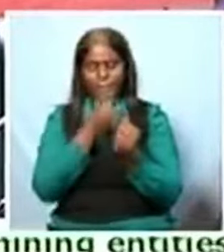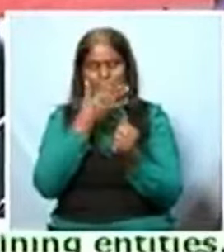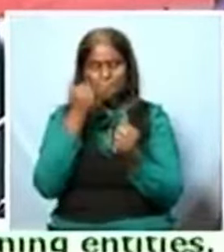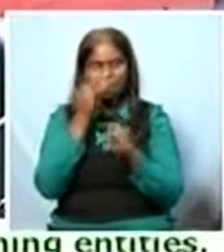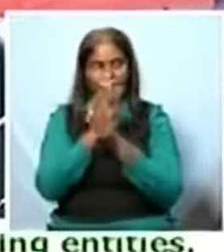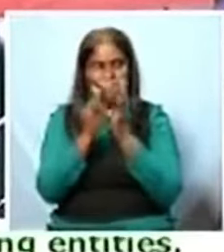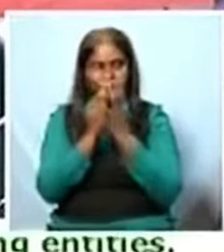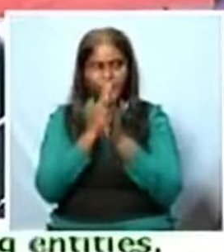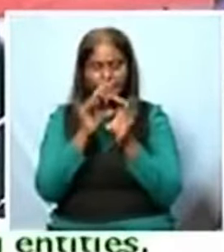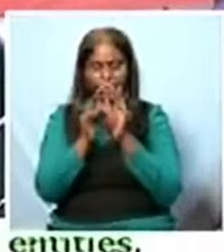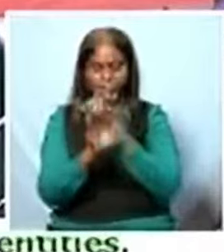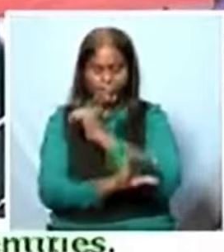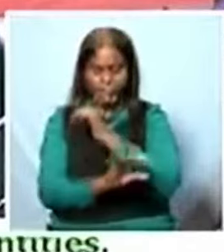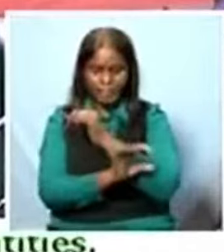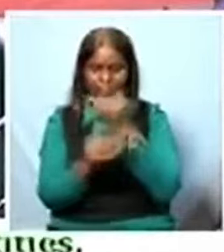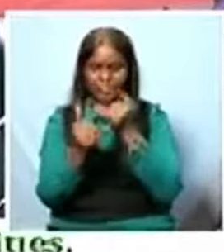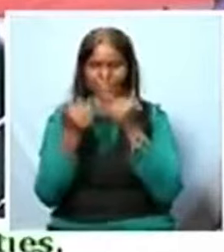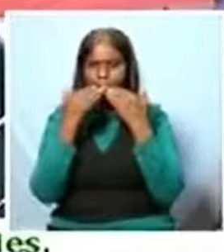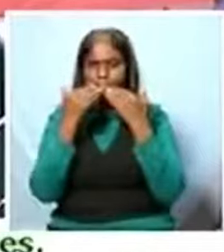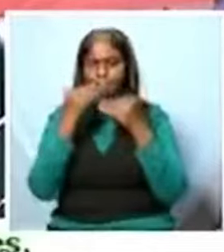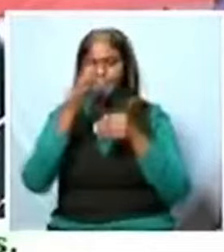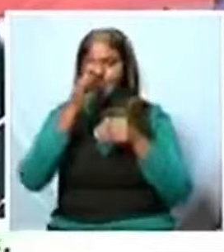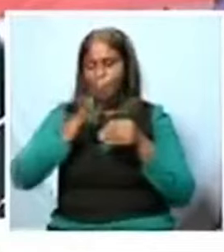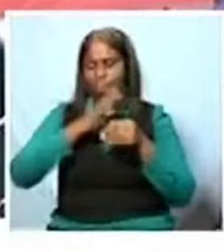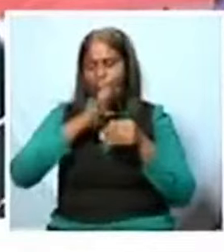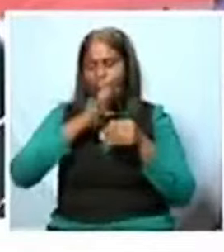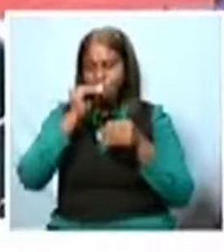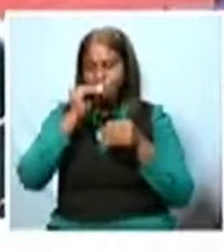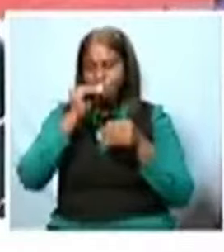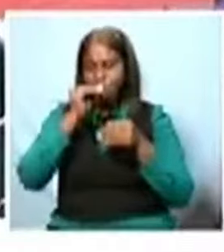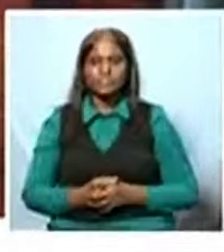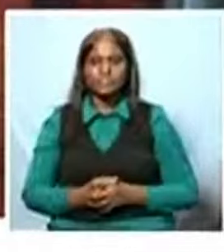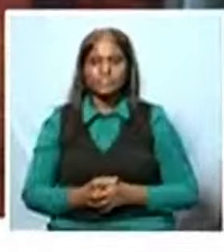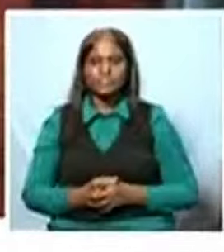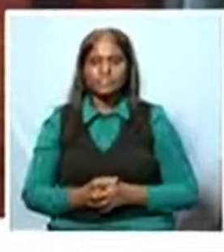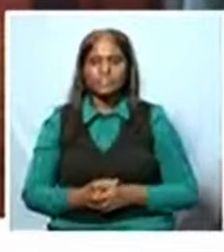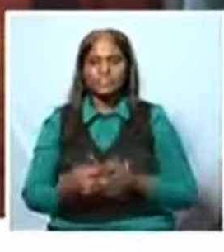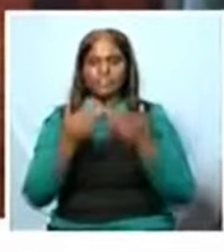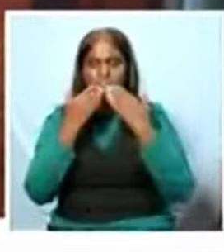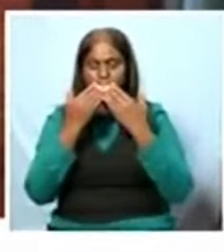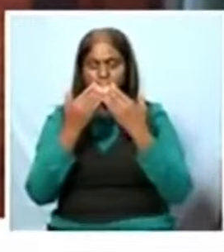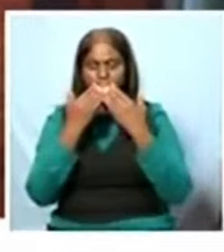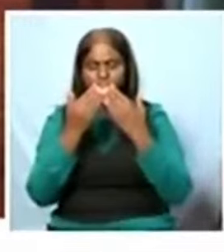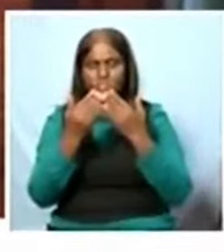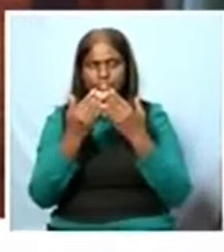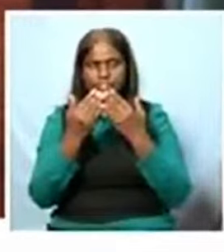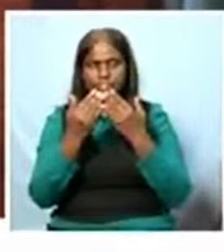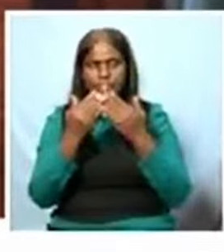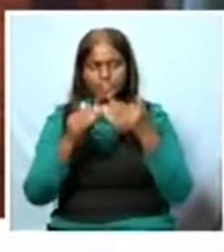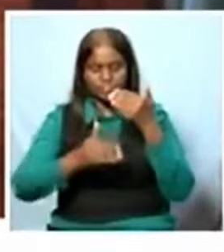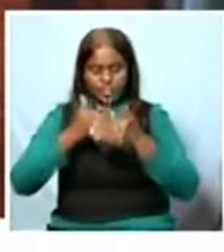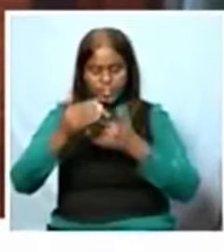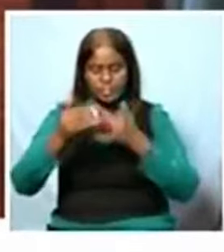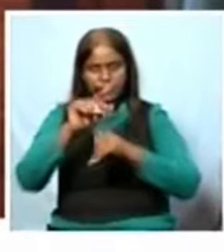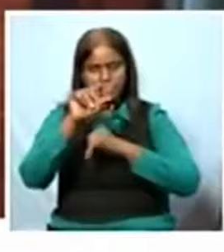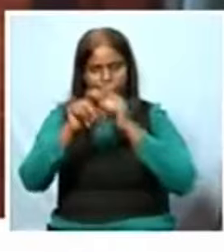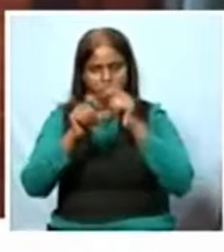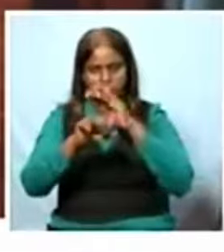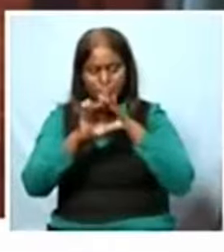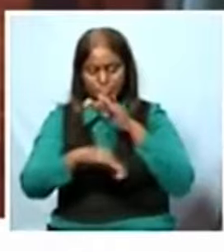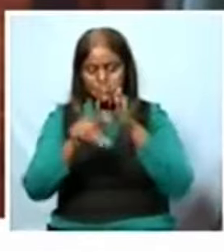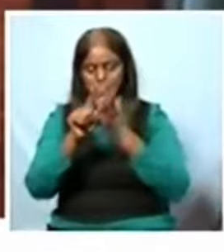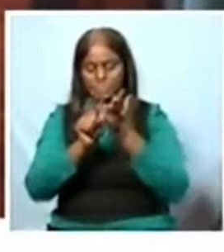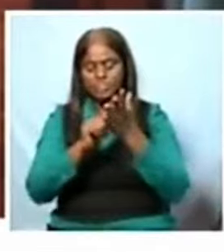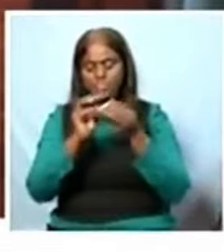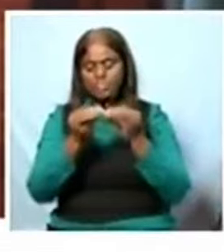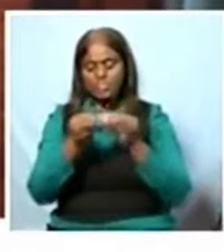contractors in the country right now. I thank you, Madam Speaker. Thank you. Questions for oral answer under